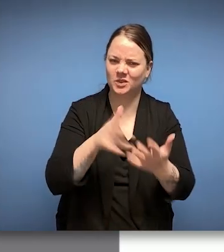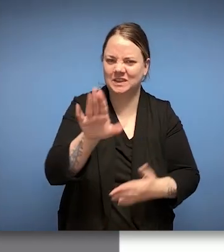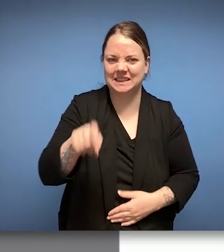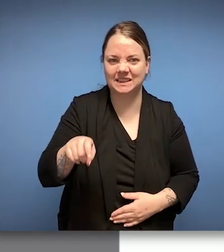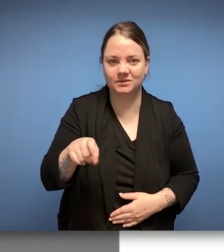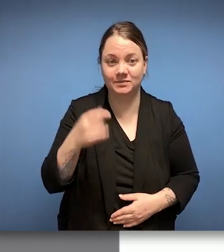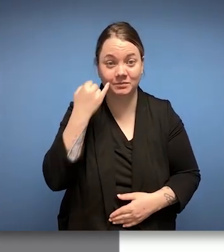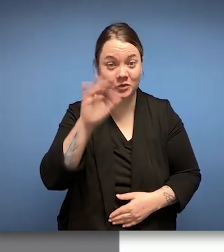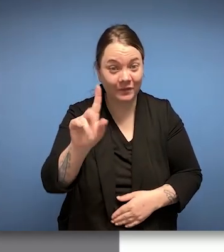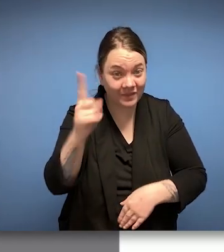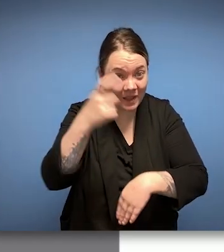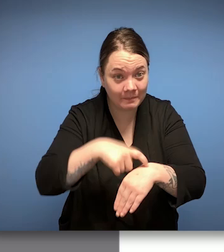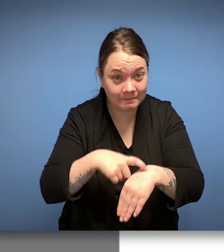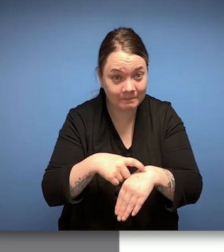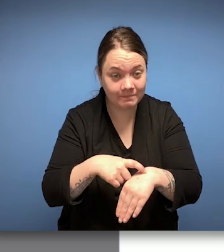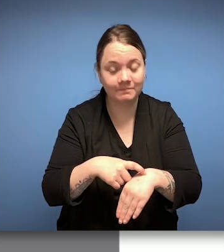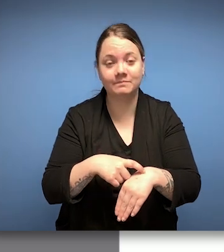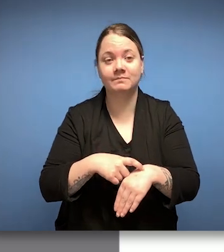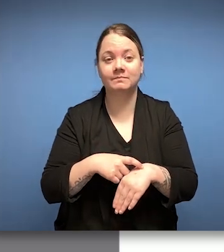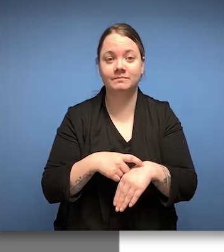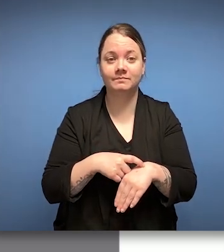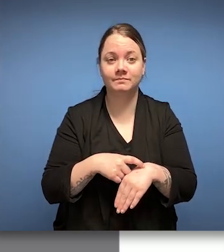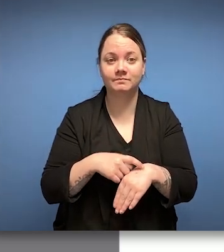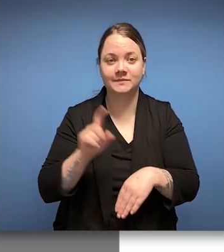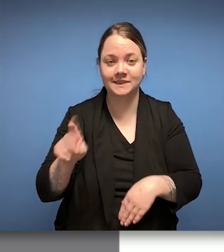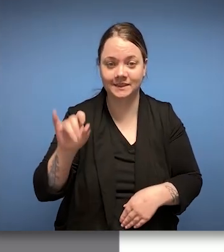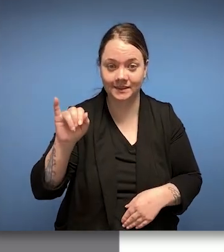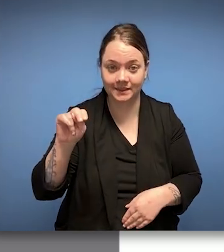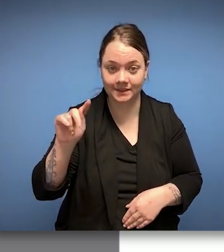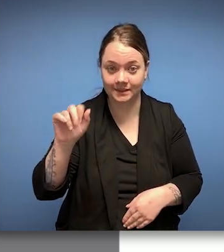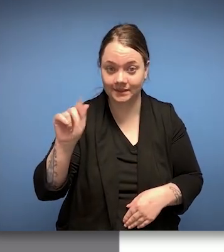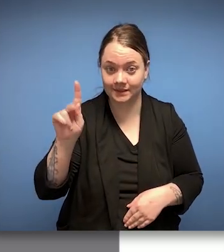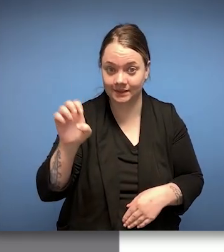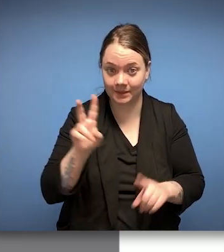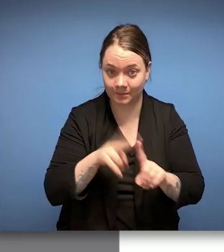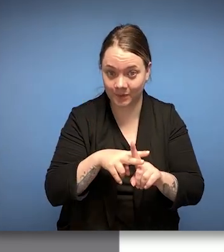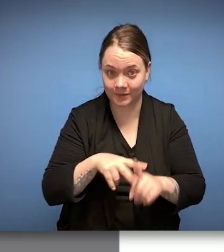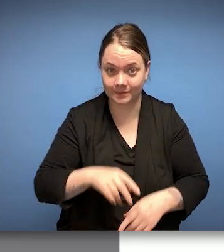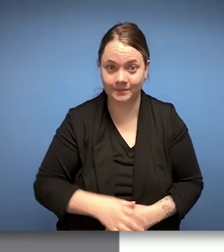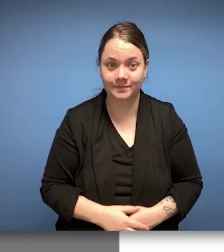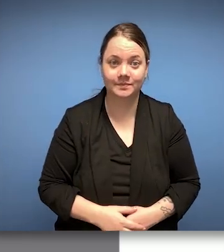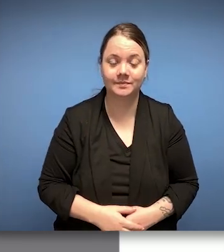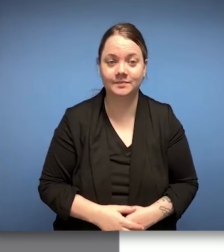your first time meeting with accessibility services, choose Intake Appointment.